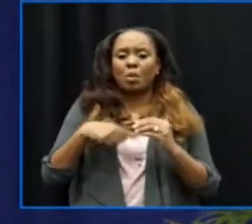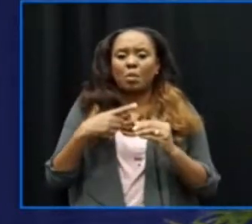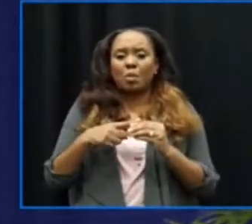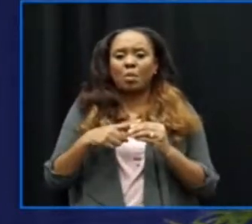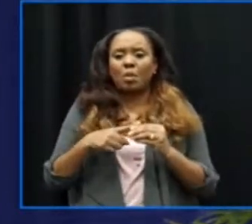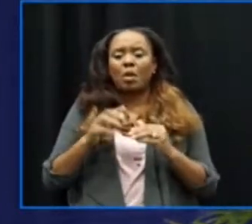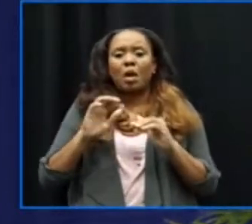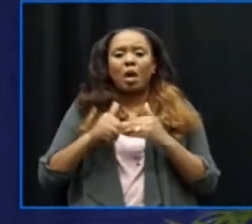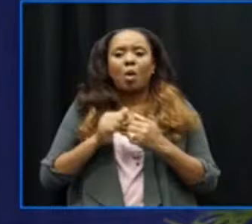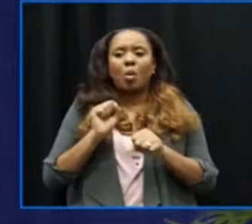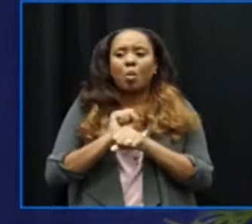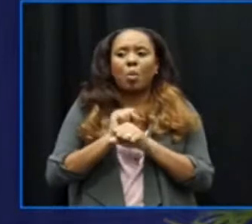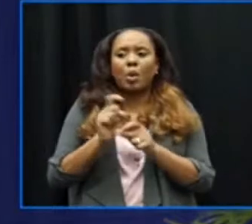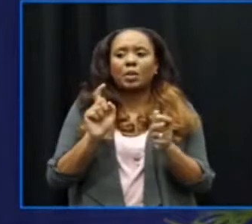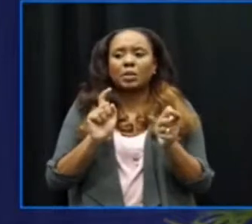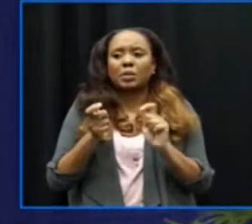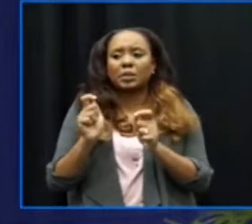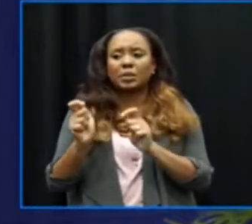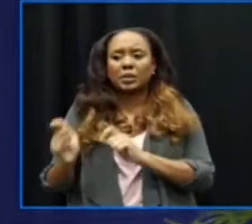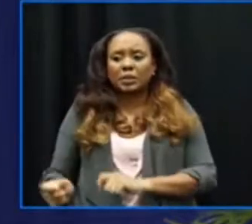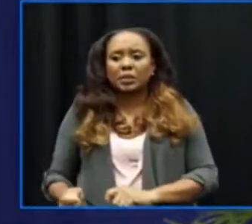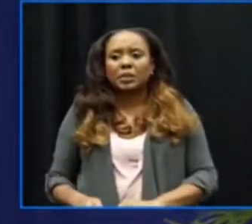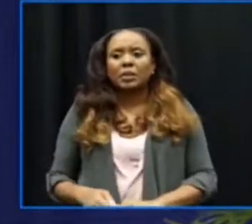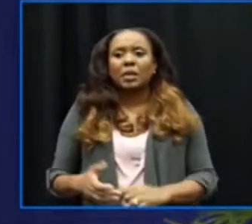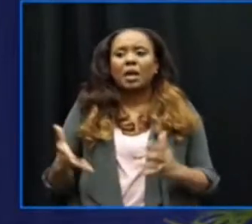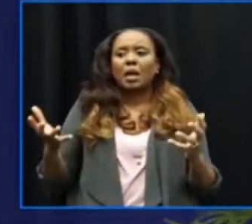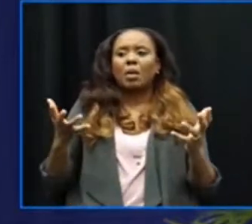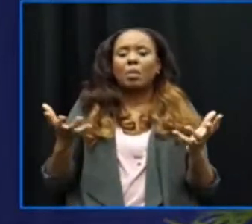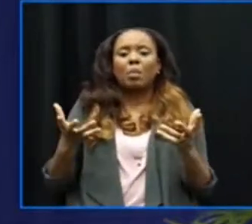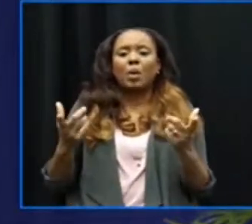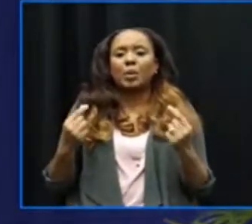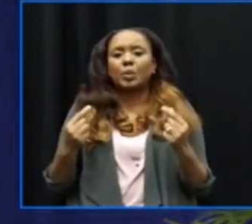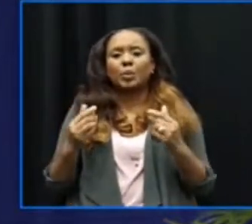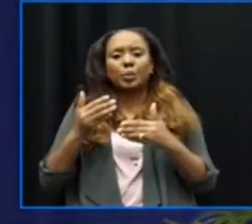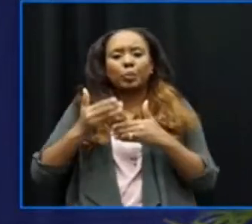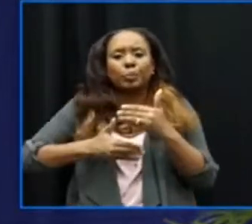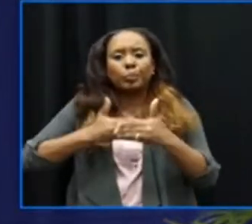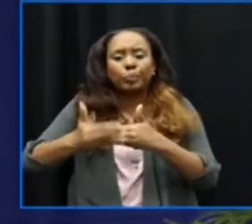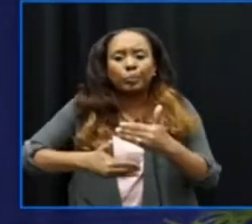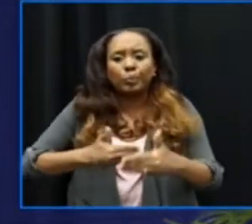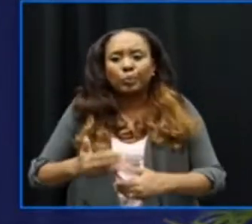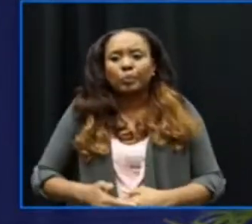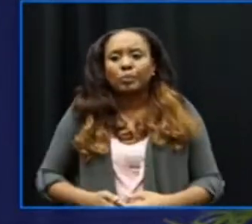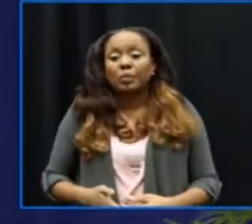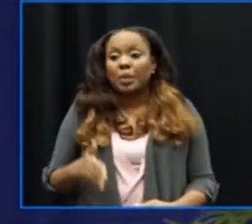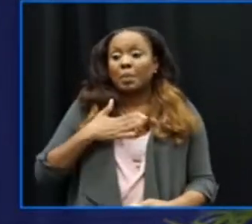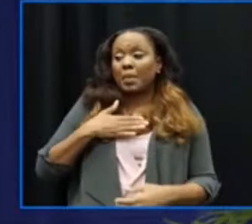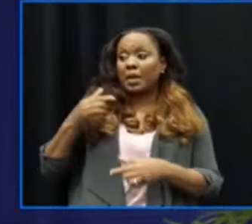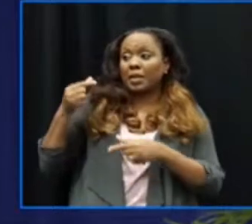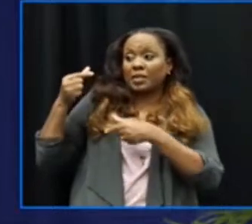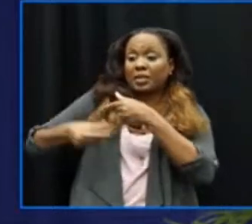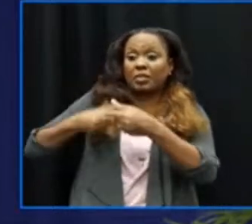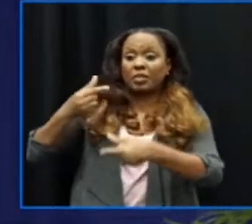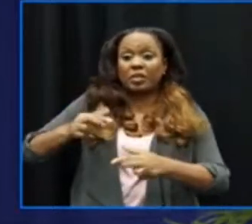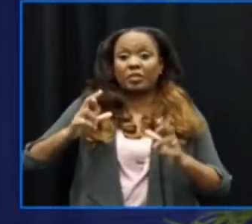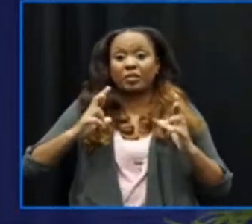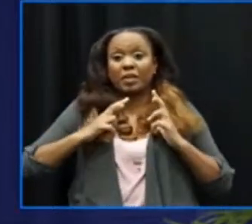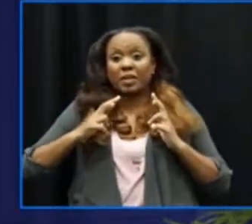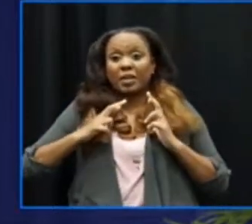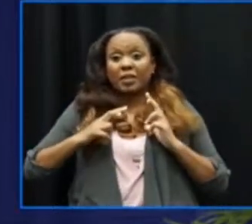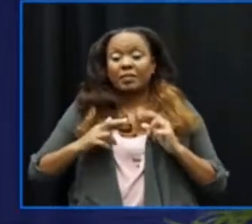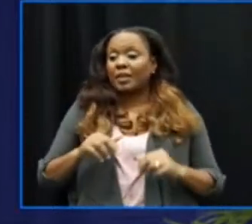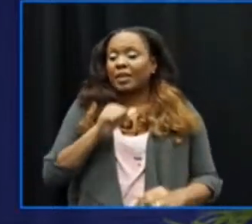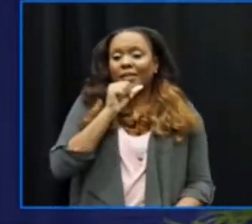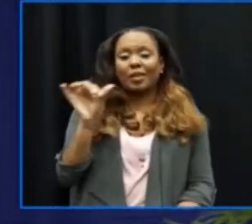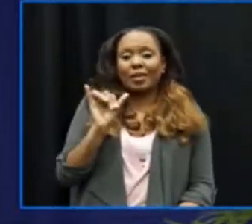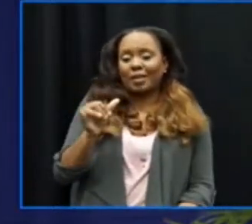work and what we're going to have to do as we move forward. The fact is, retirement for my generation will not be anything like what it was